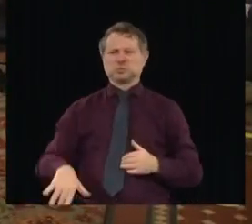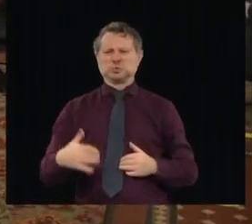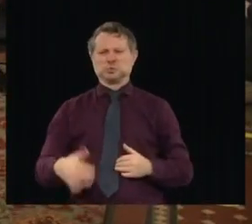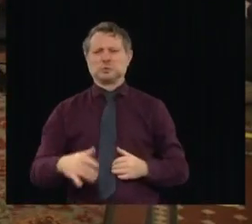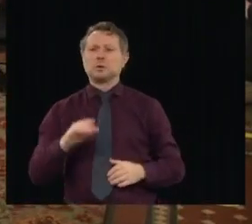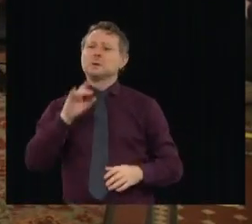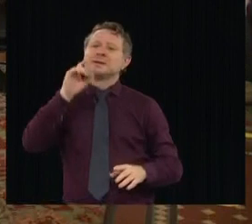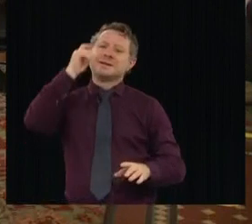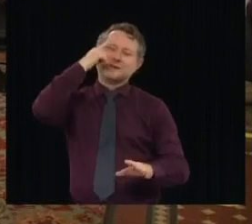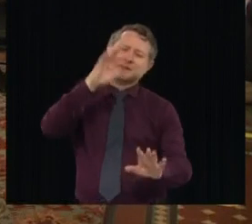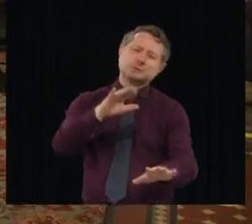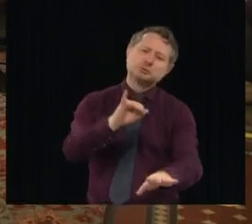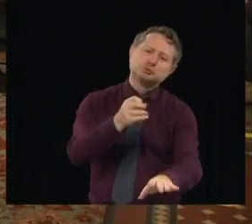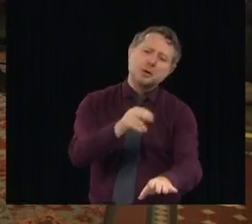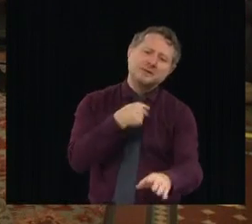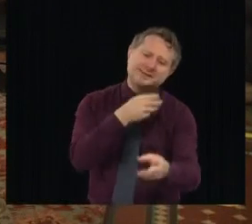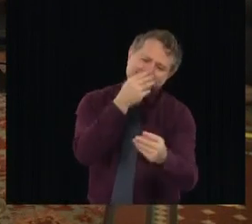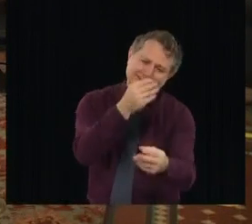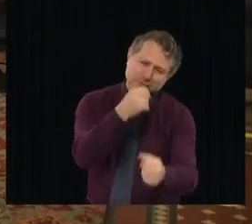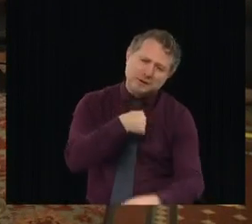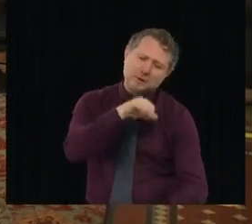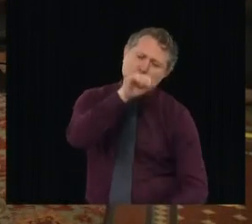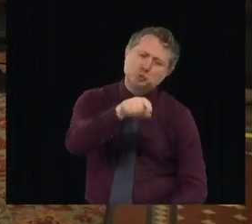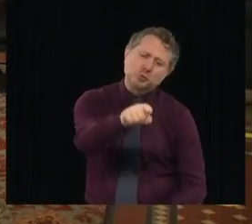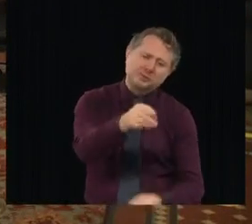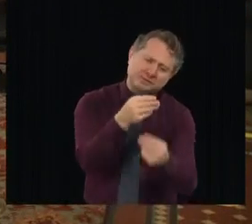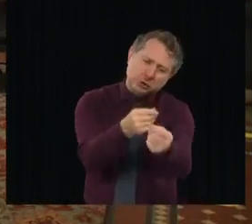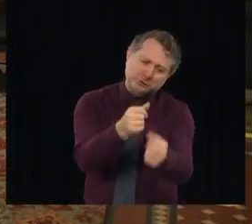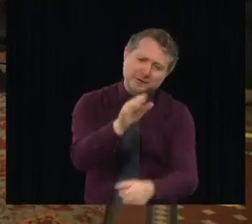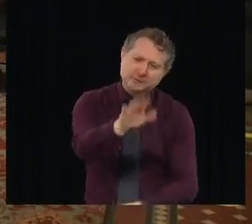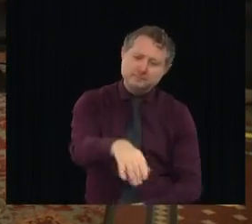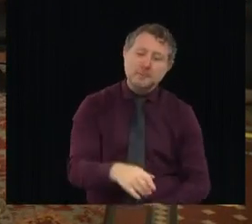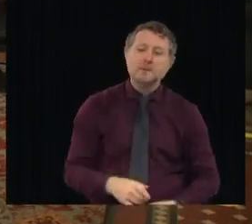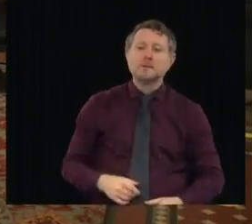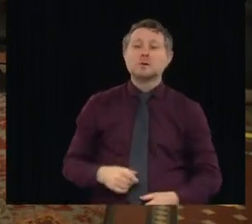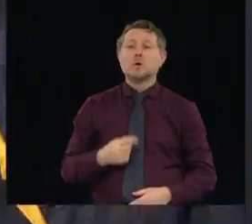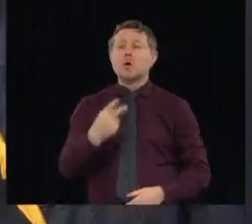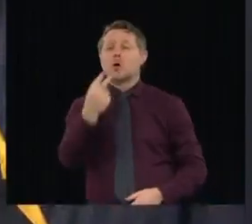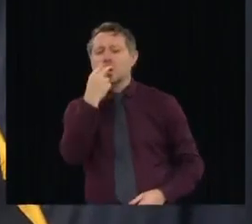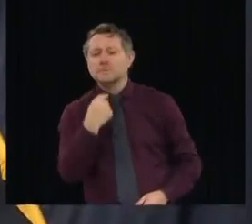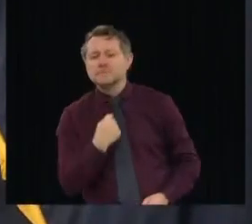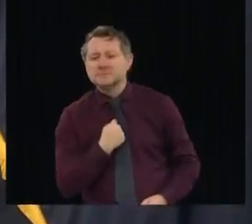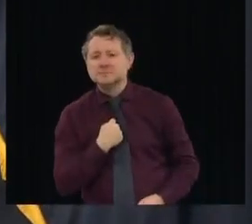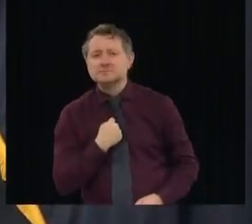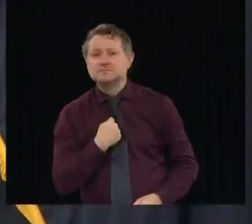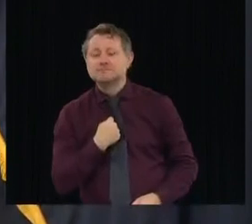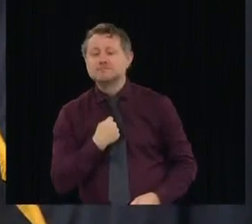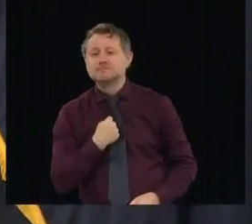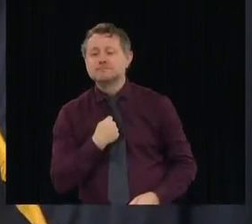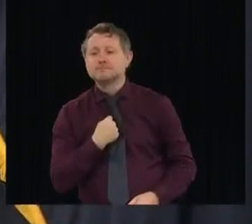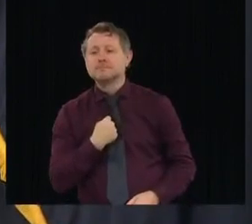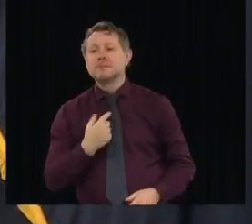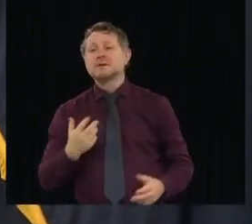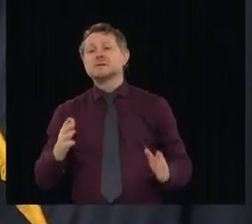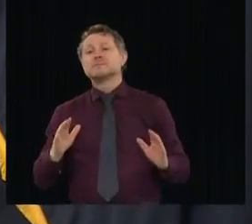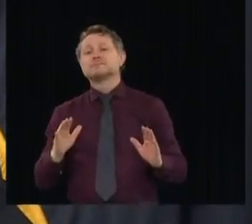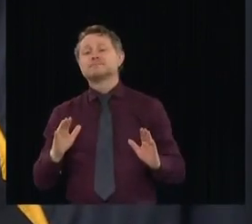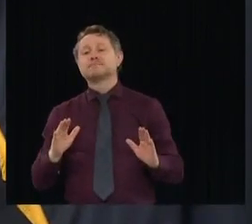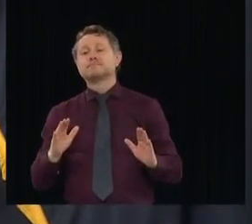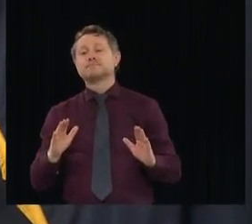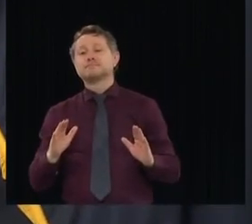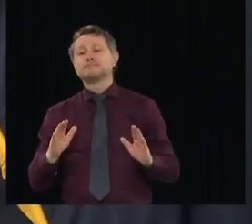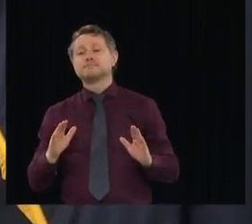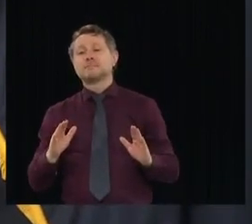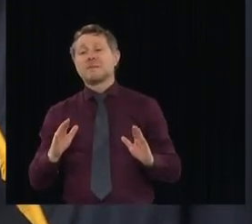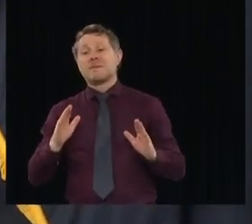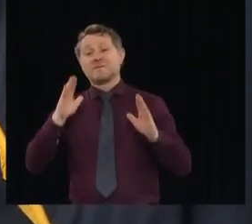little bit just because I like to tease you. But look, I'm not taking the focus off them. They have to